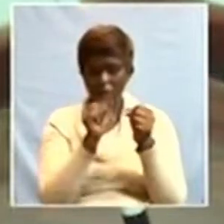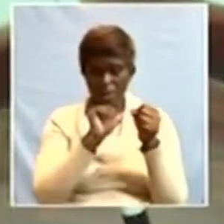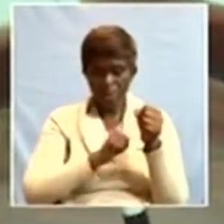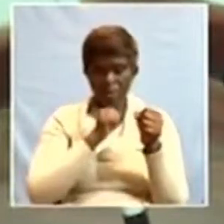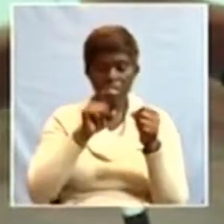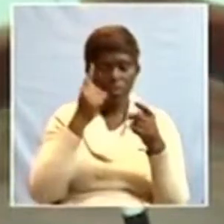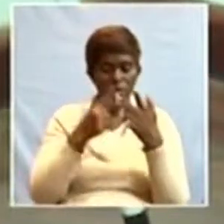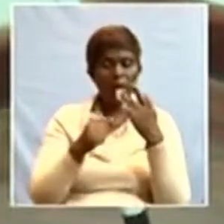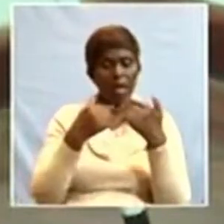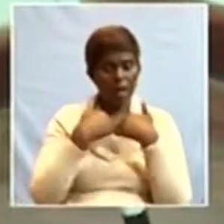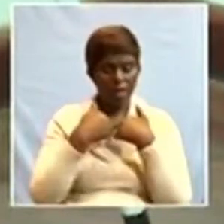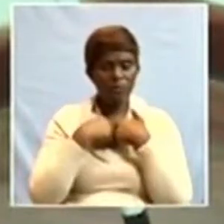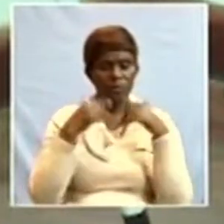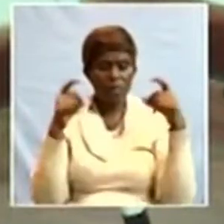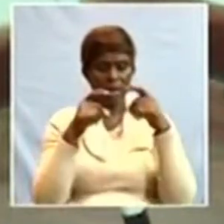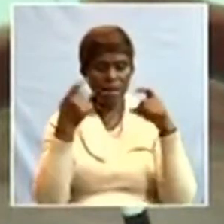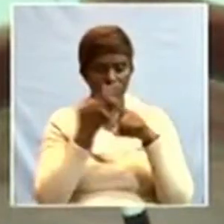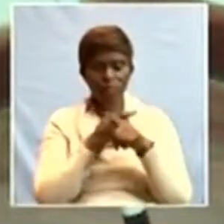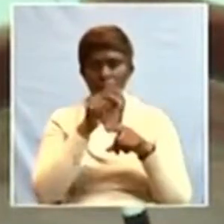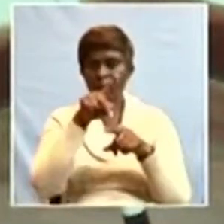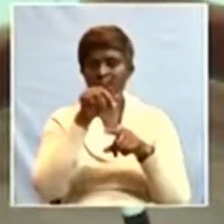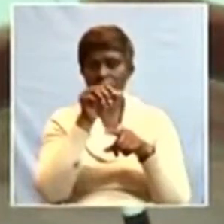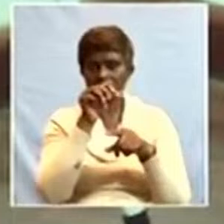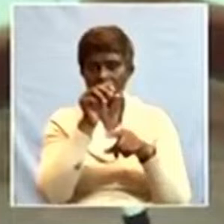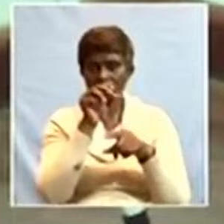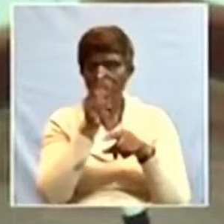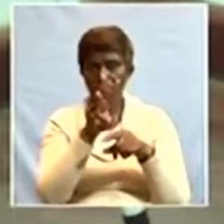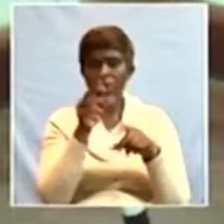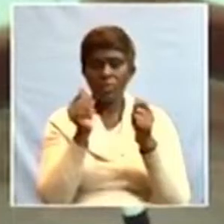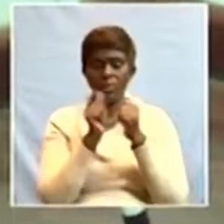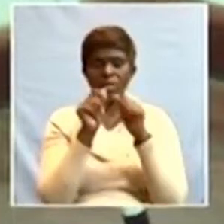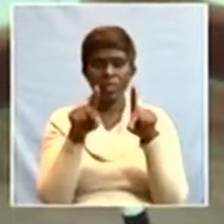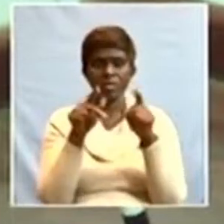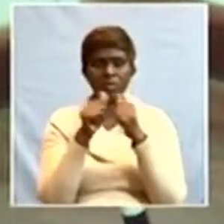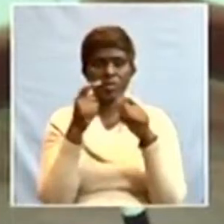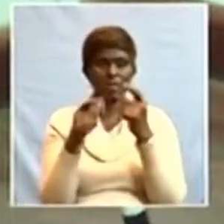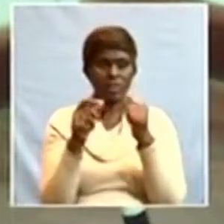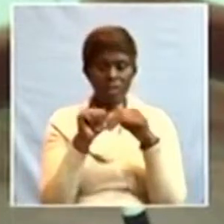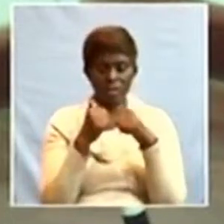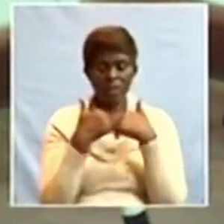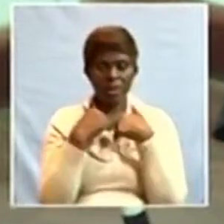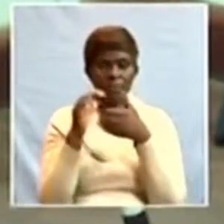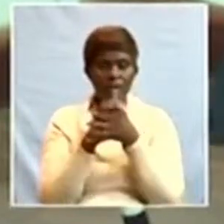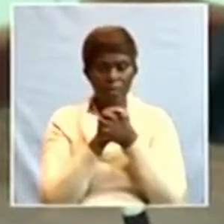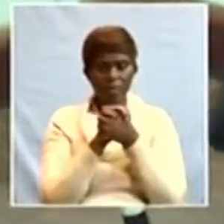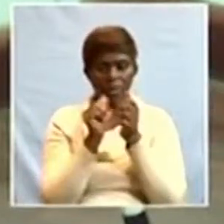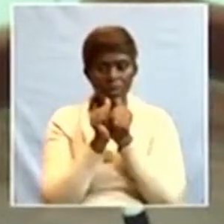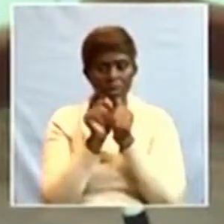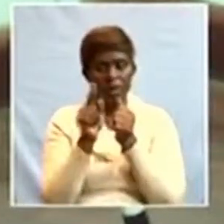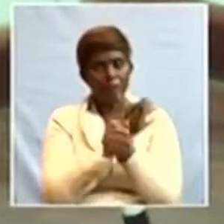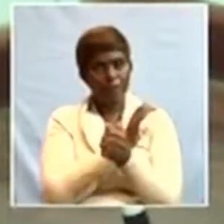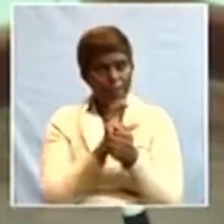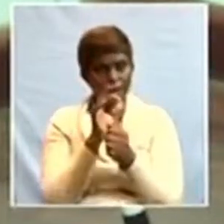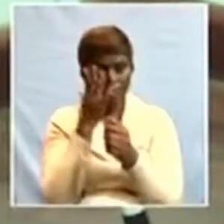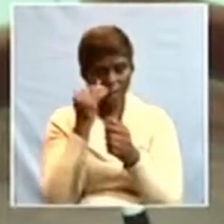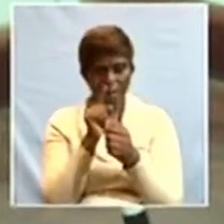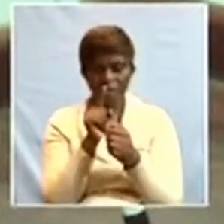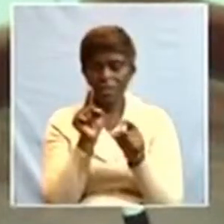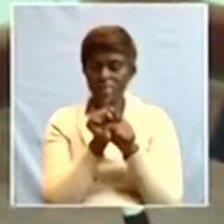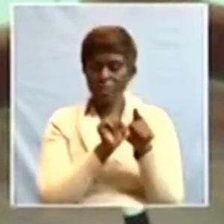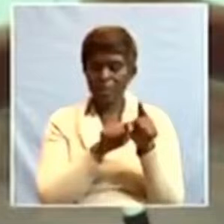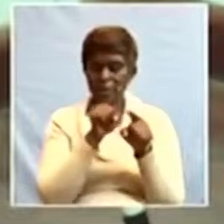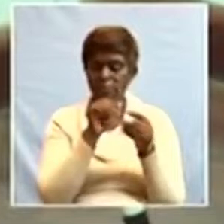needed to retrieve these cards from PWDs so that we harmonize them with our system. That is why this